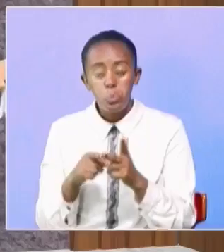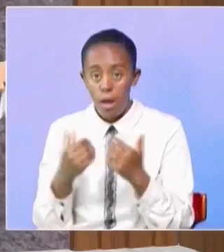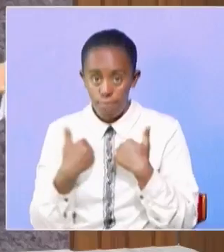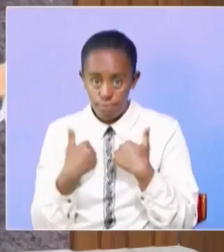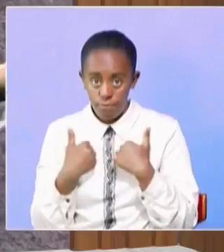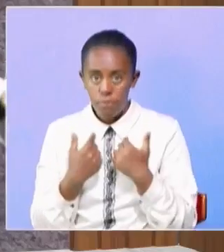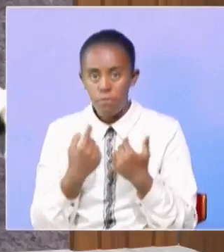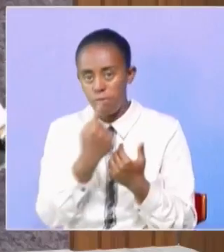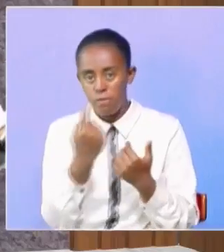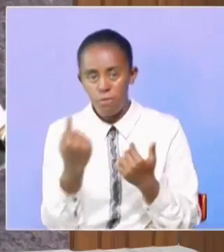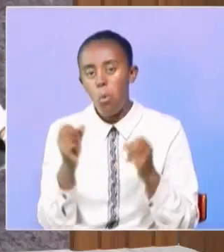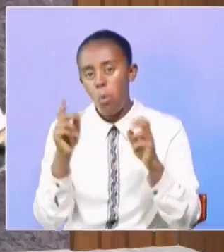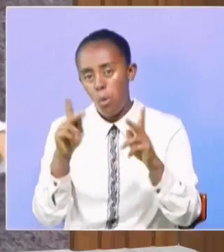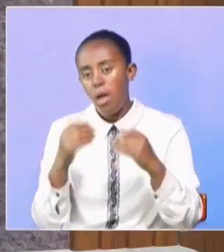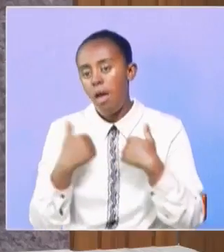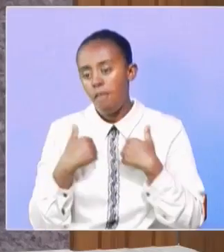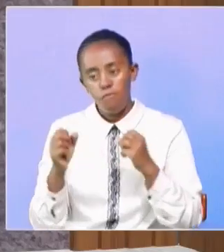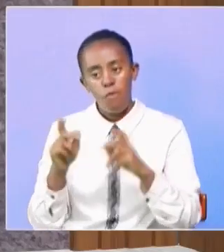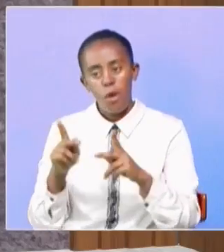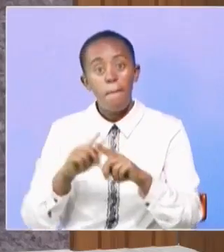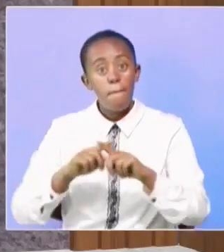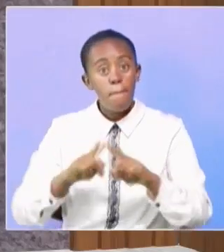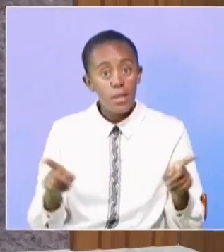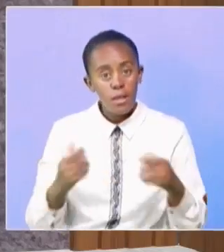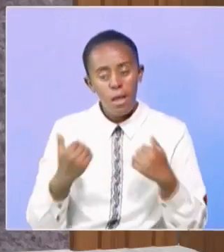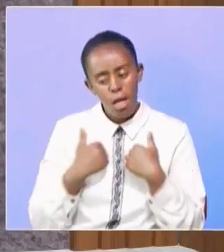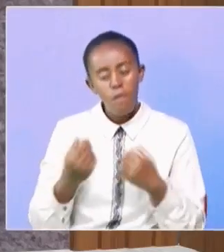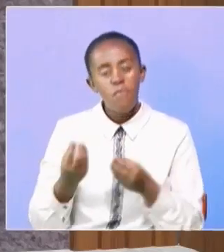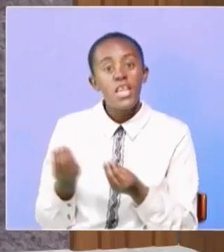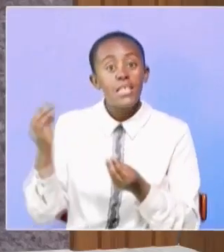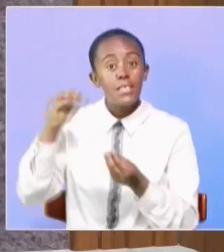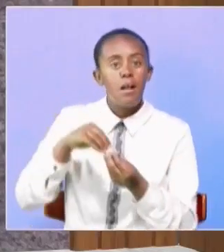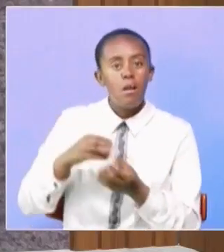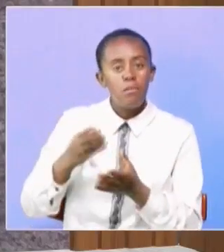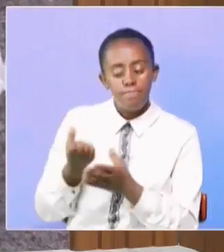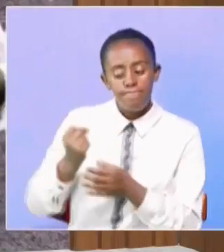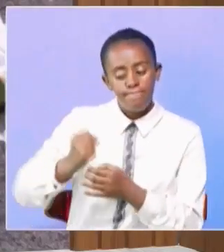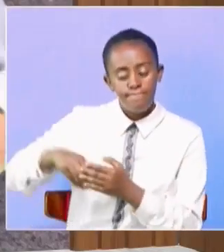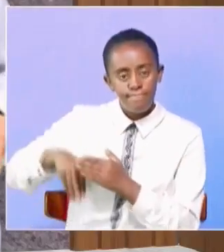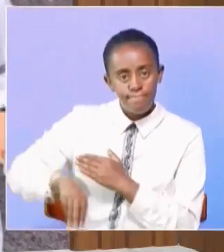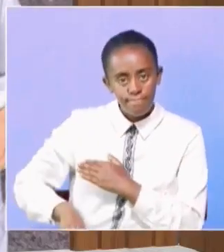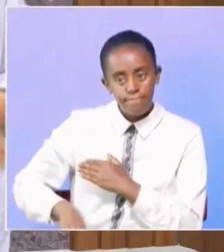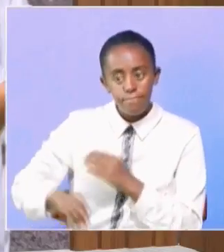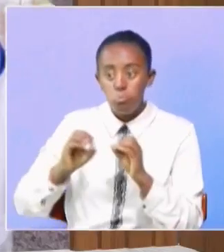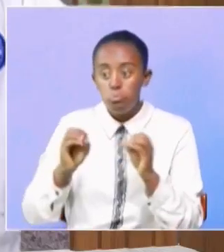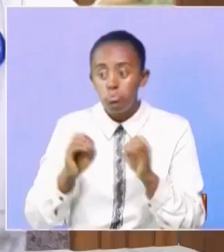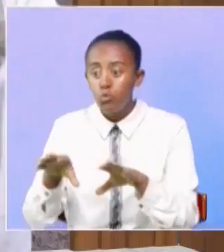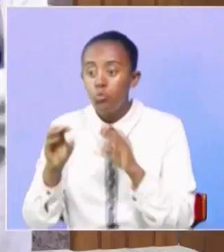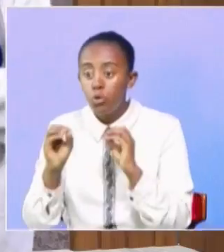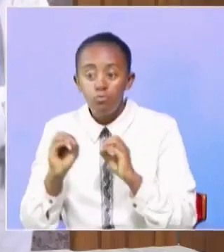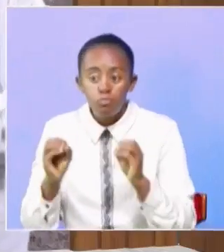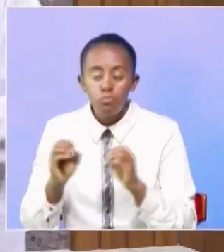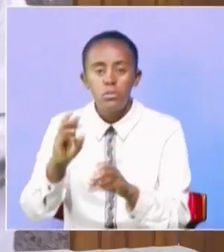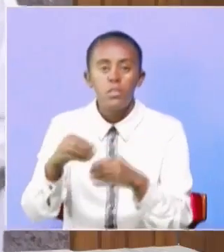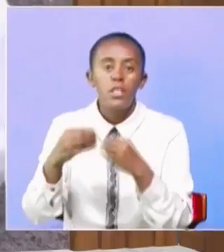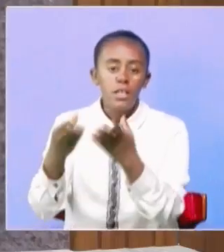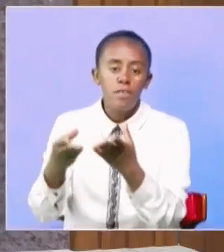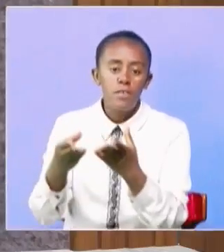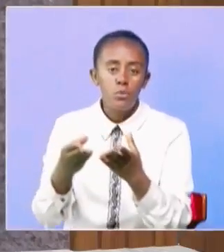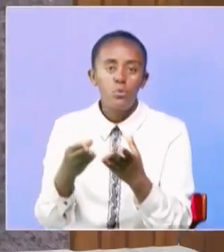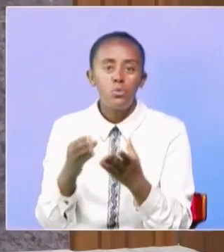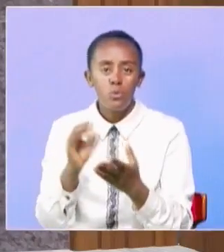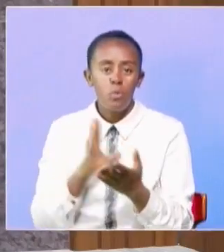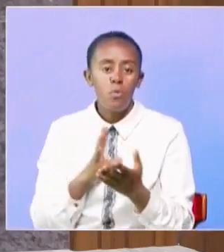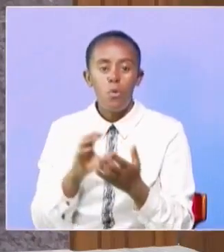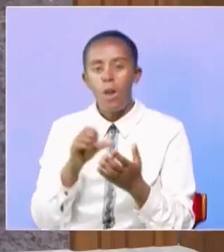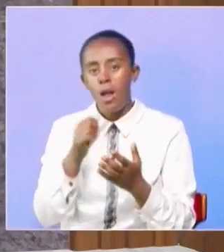students have it, okay, they have it. But I have extra. That means if someone does not have it, I could give it to someone.